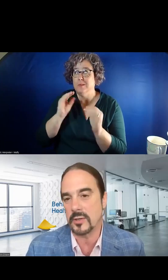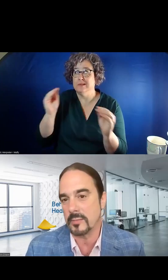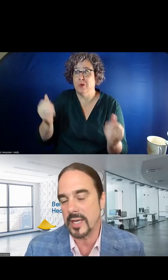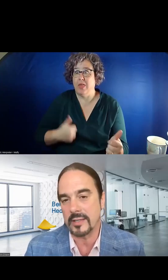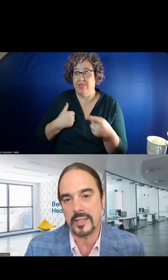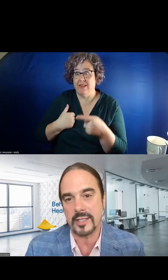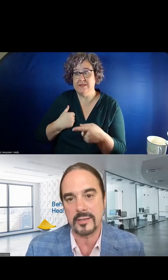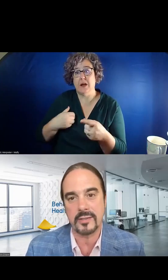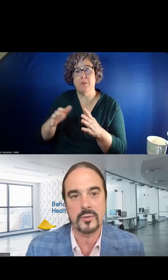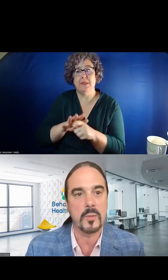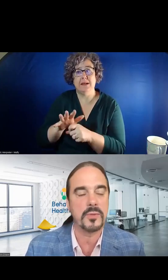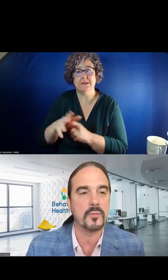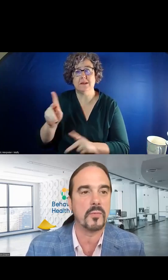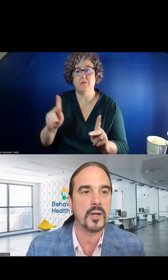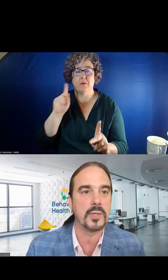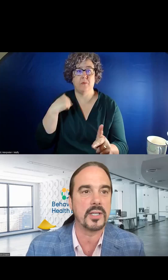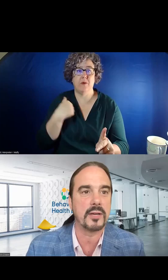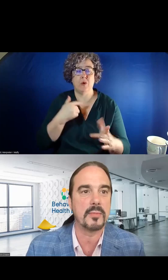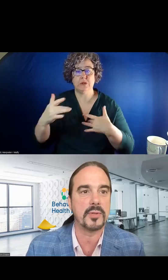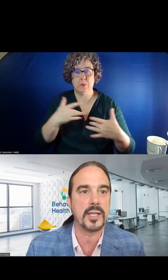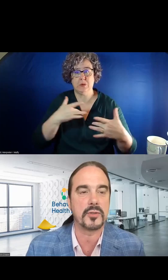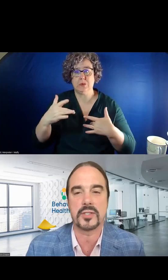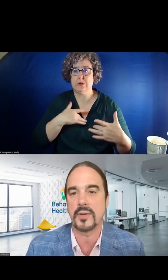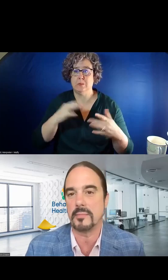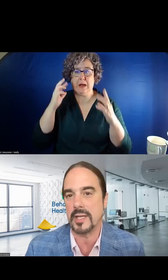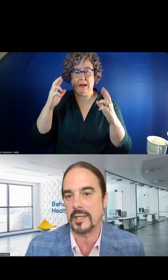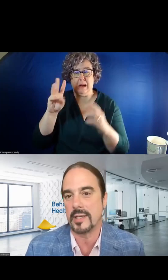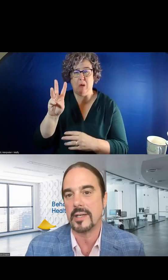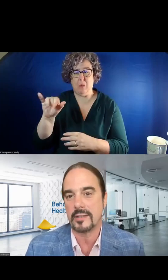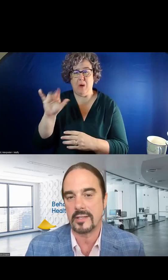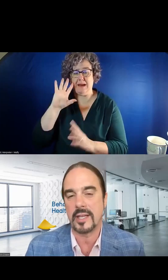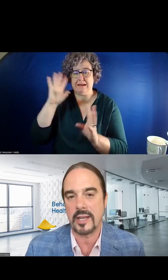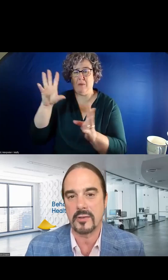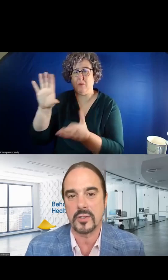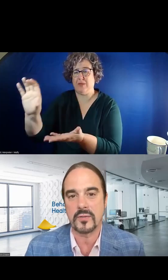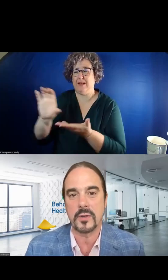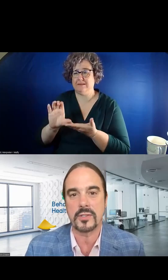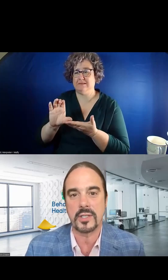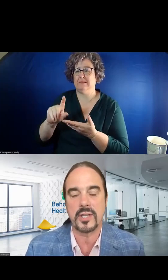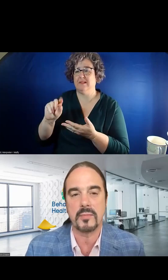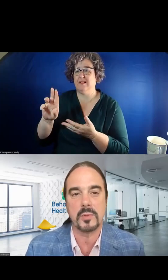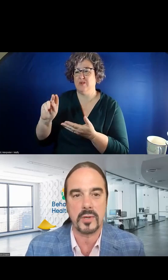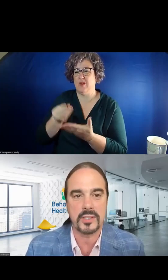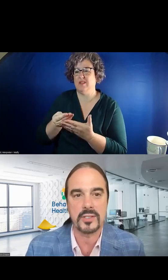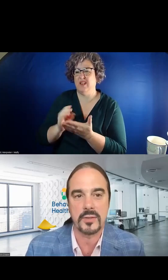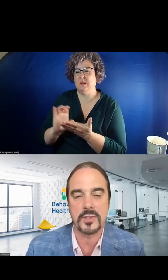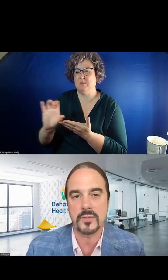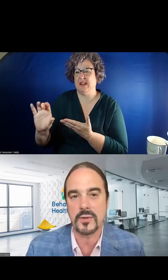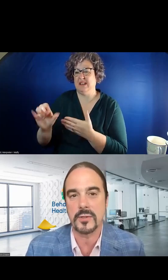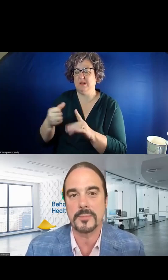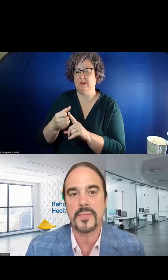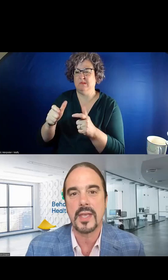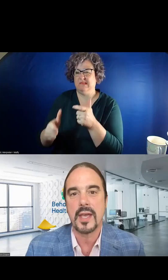be concerned about, and do hope that Wyoming can come up with that trust fund money to take care of those folks and extend mobile crisis